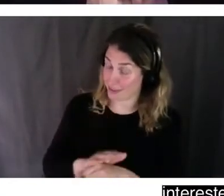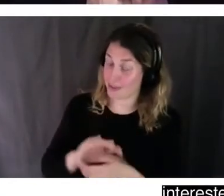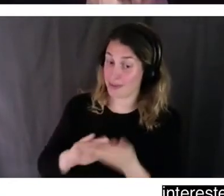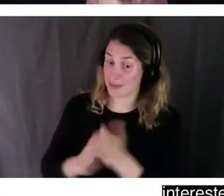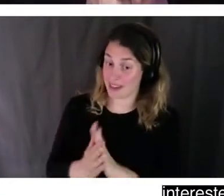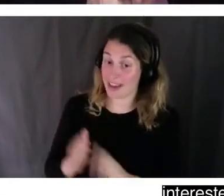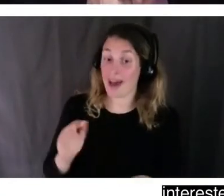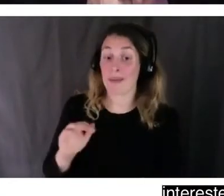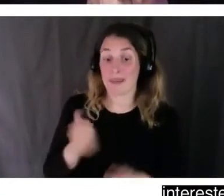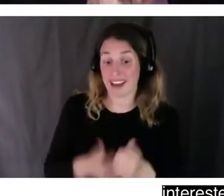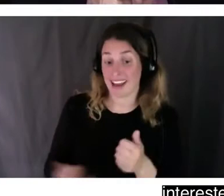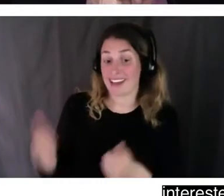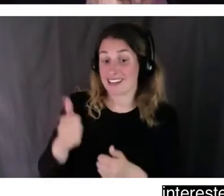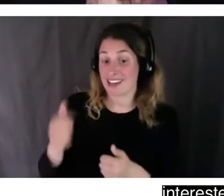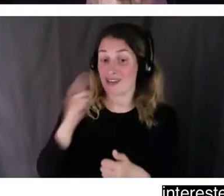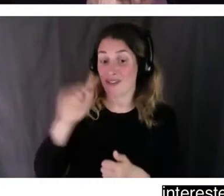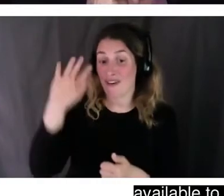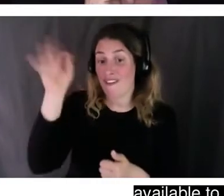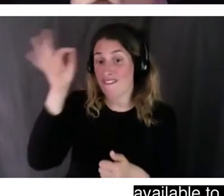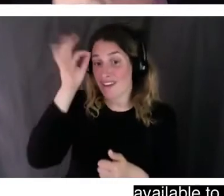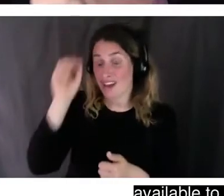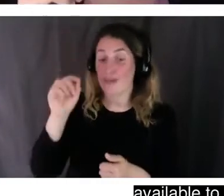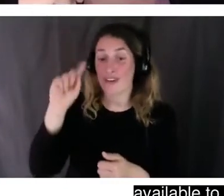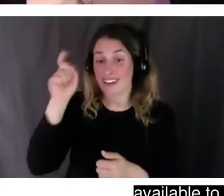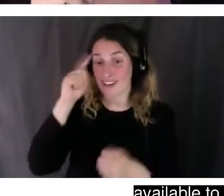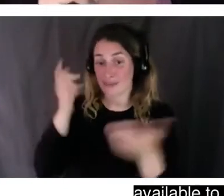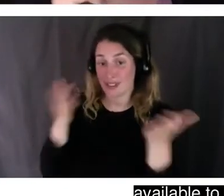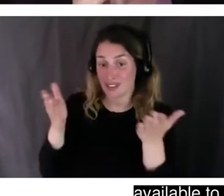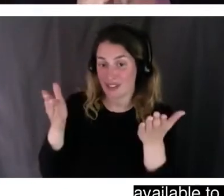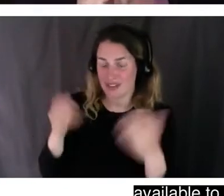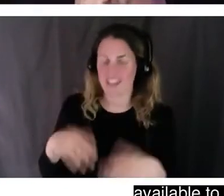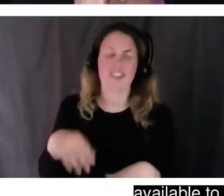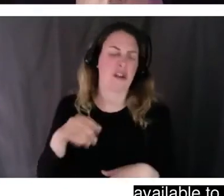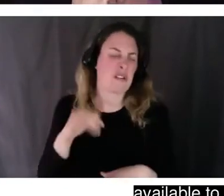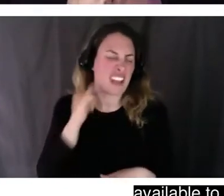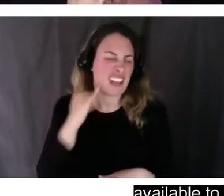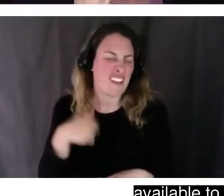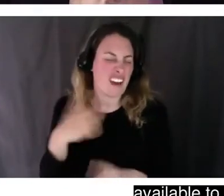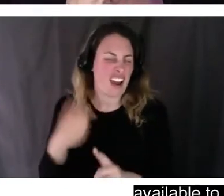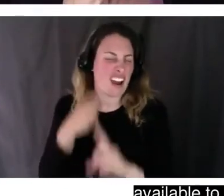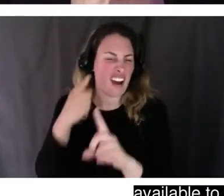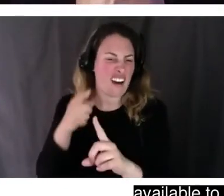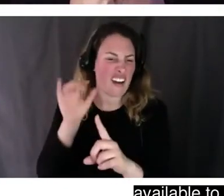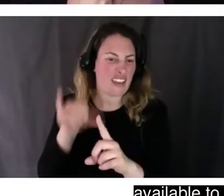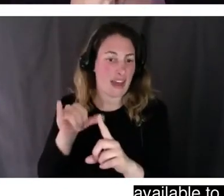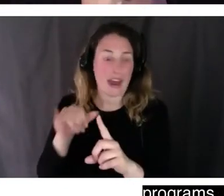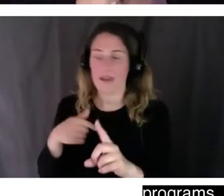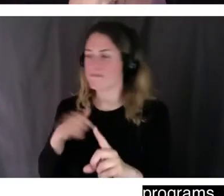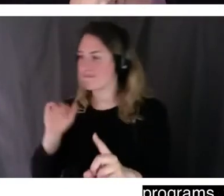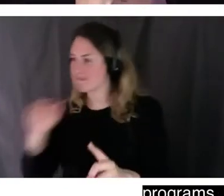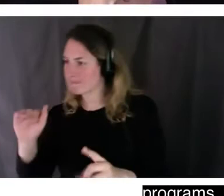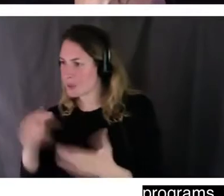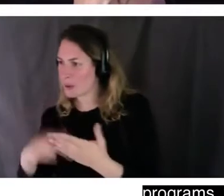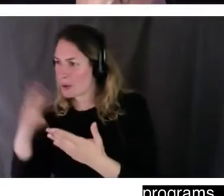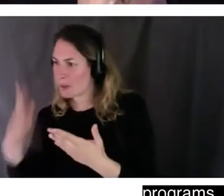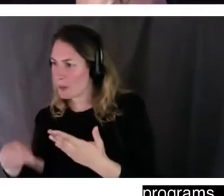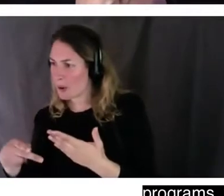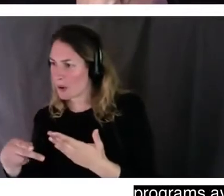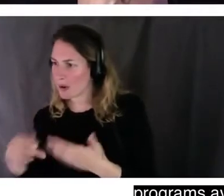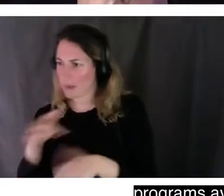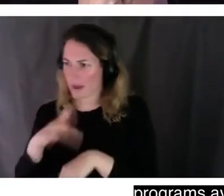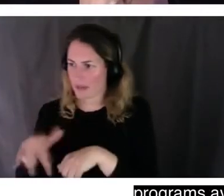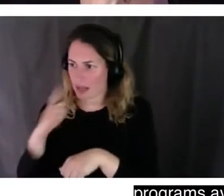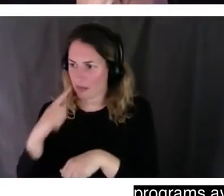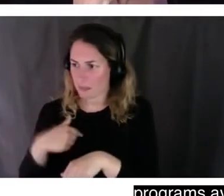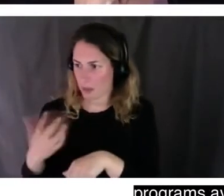If I was interested in that, what programs are available to me? And how do I tap into those programs? So we need to have those kinds